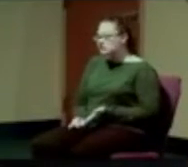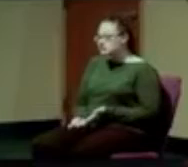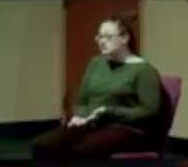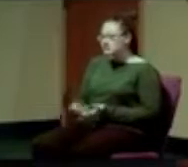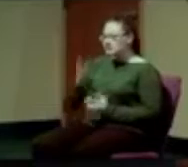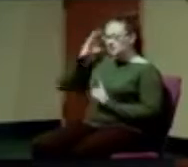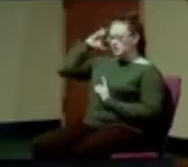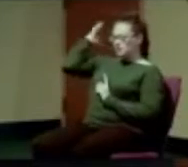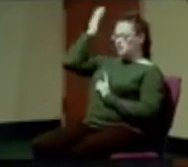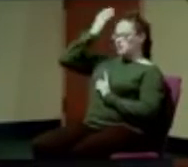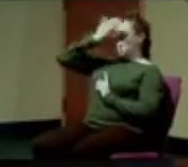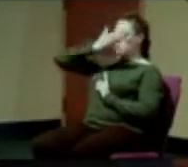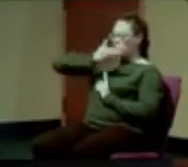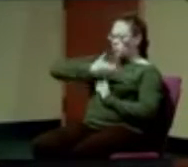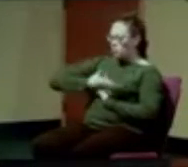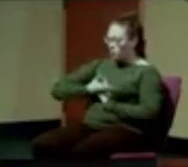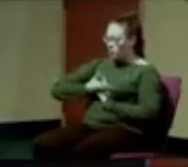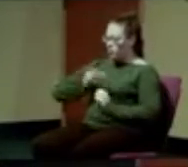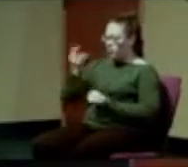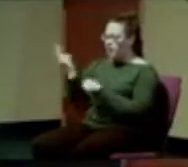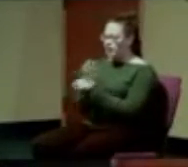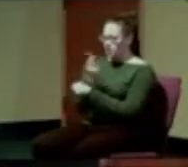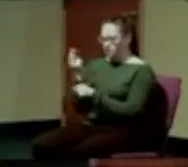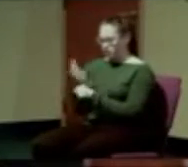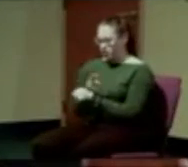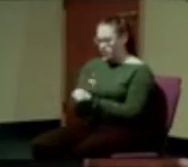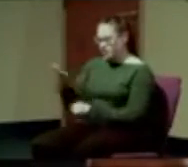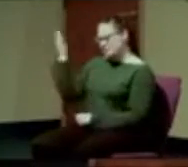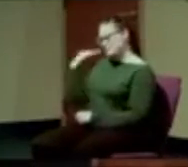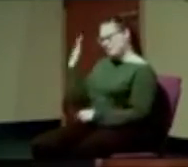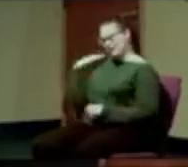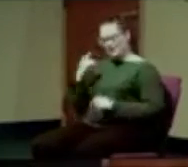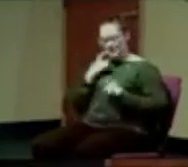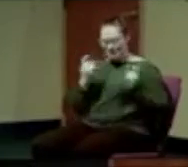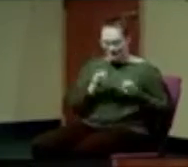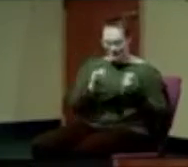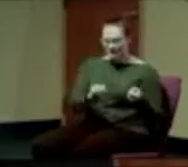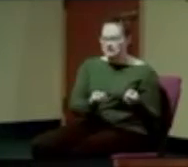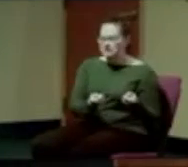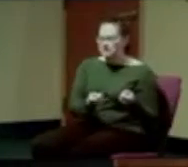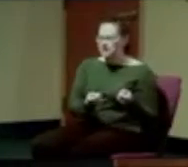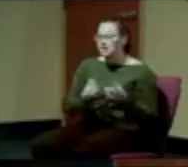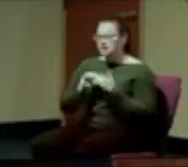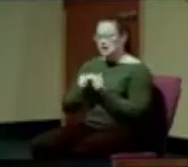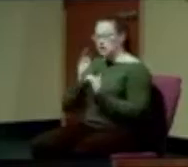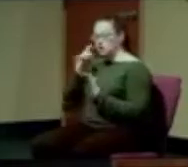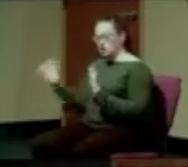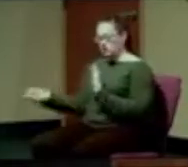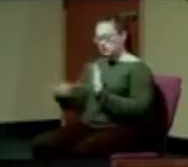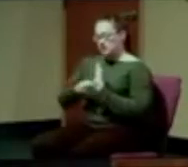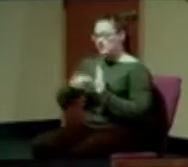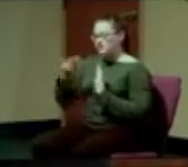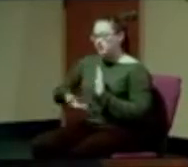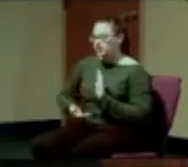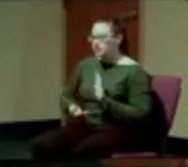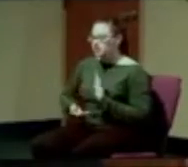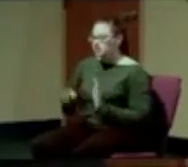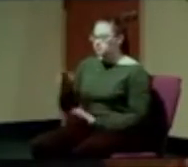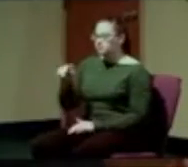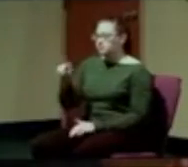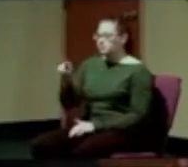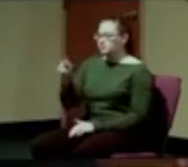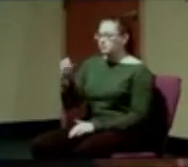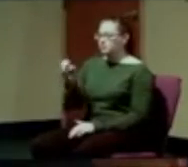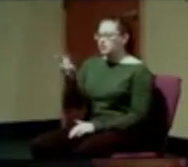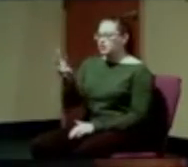their past mistakes. They wear their past sins, and that's how they are identified. Matthew chapter 21, if you